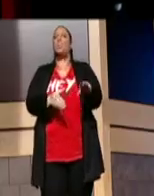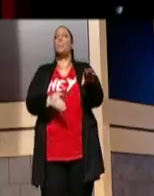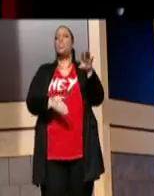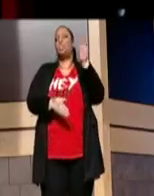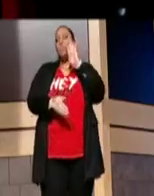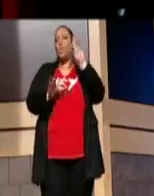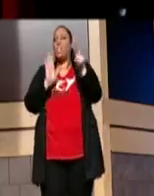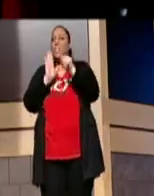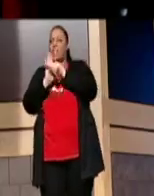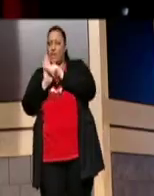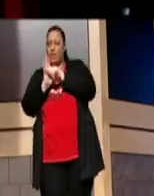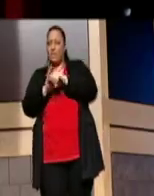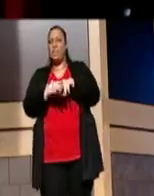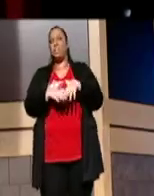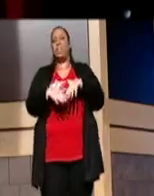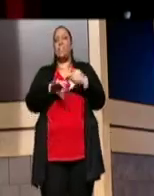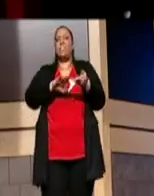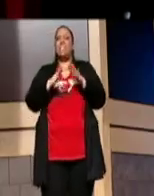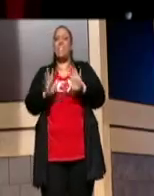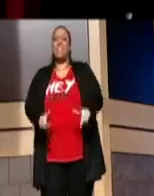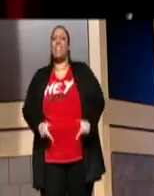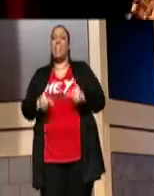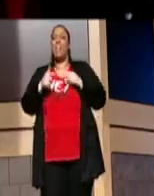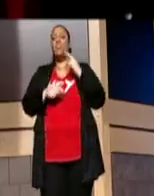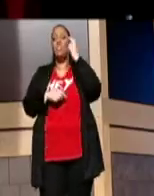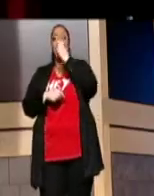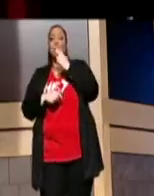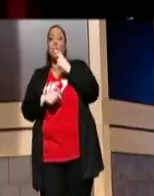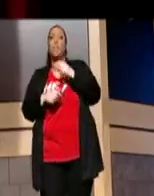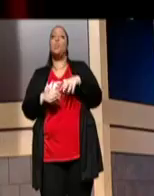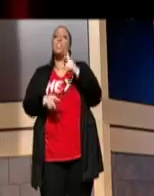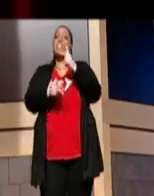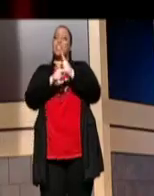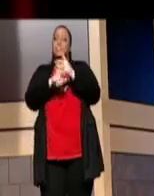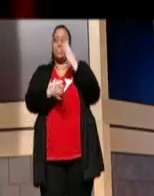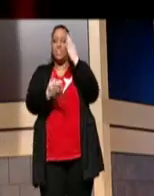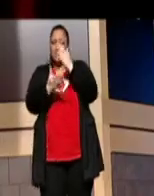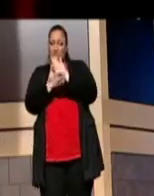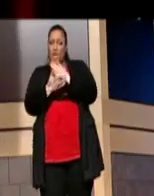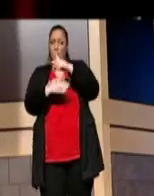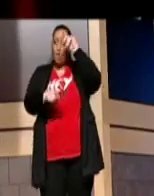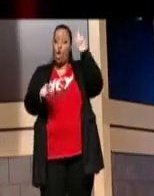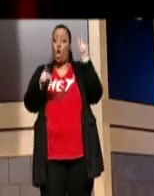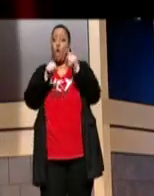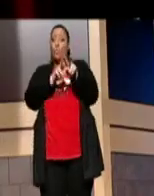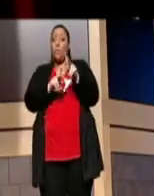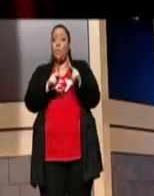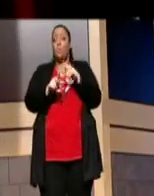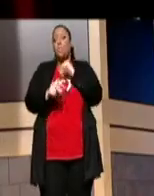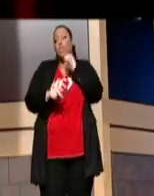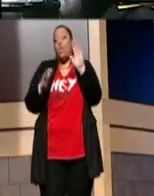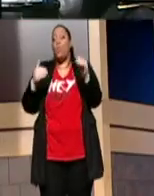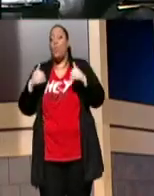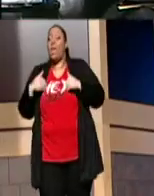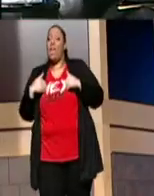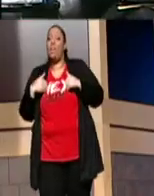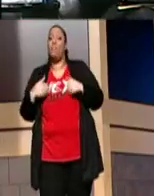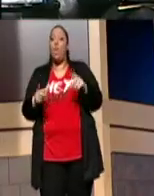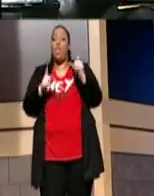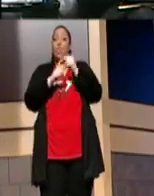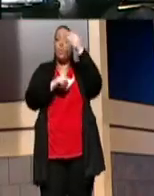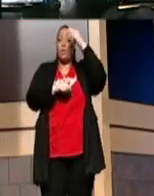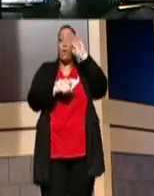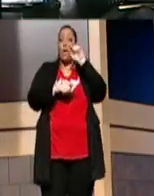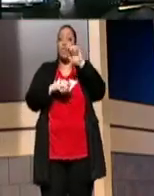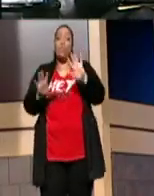is in your tongue. That's right. Quit agreeing with everybody that doesn't have the word of God. You are light. You're an